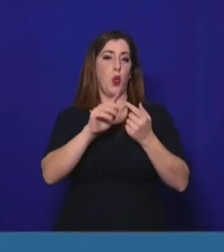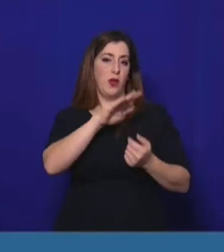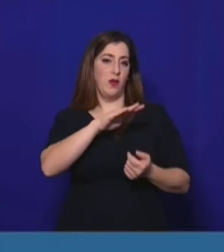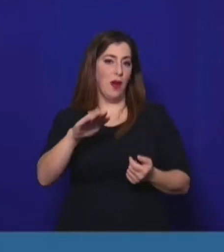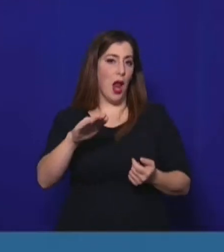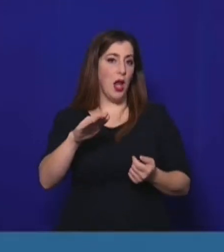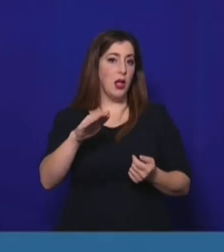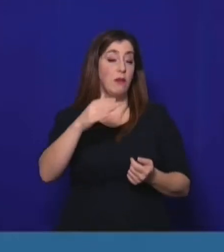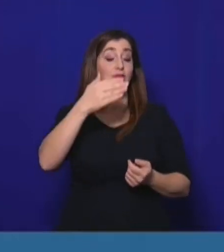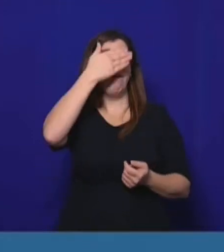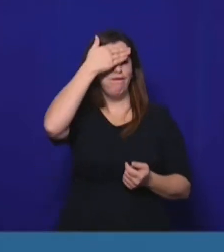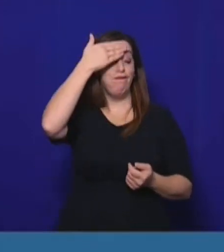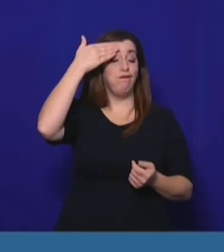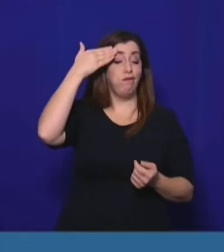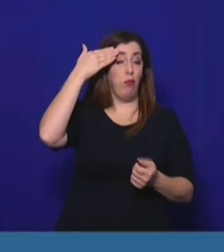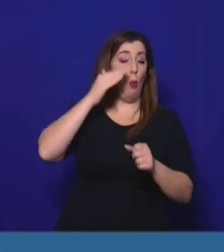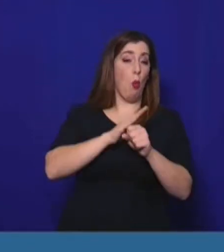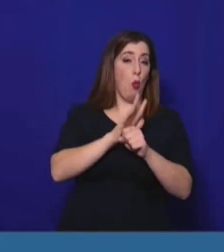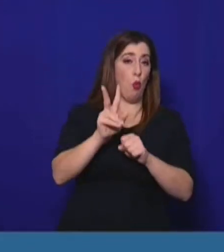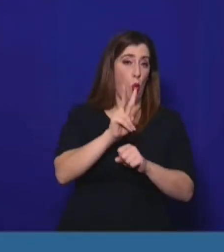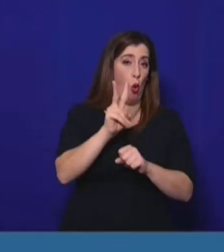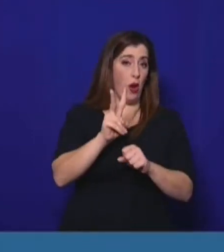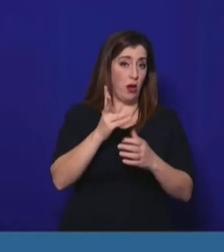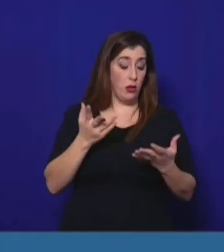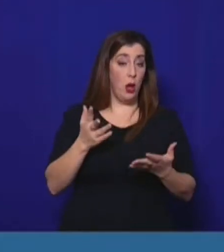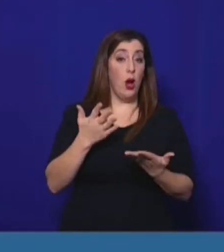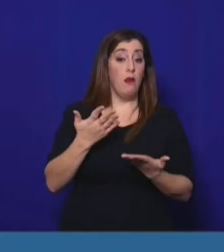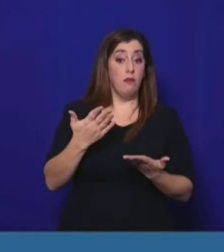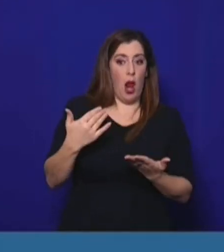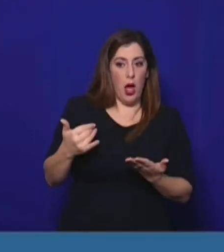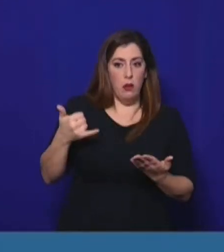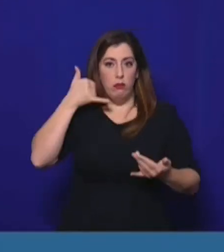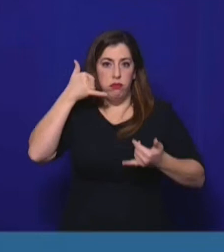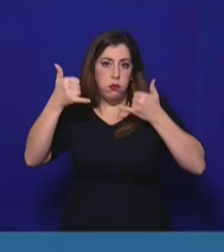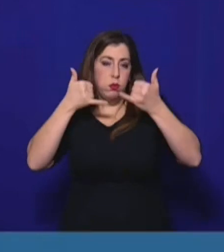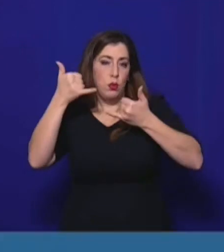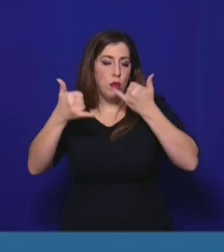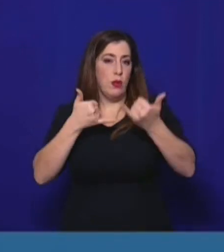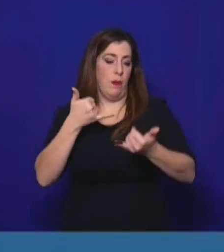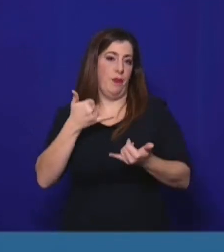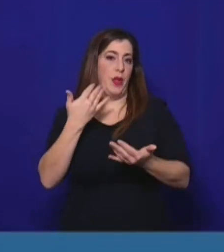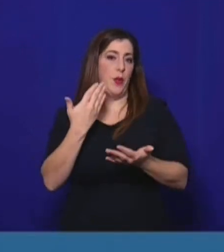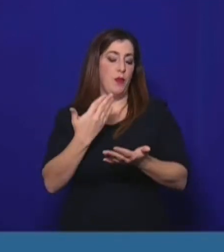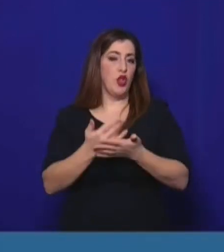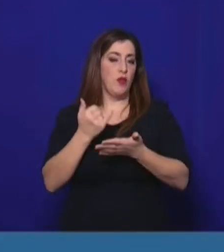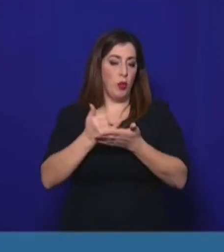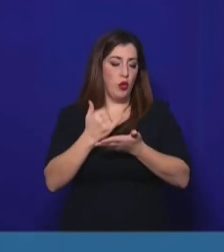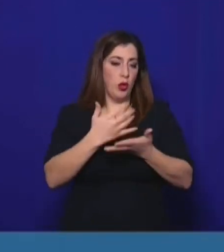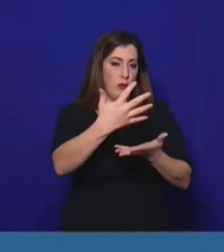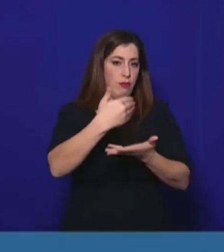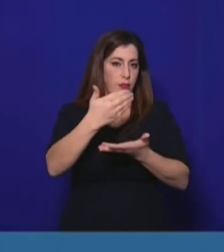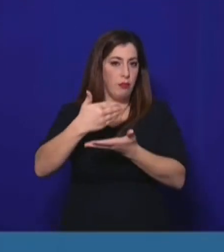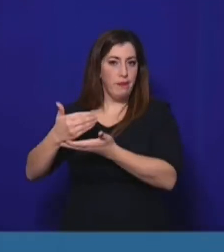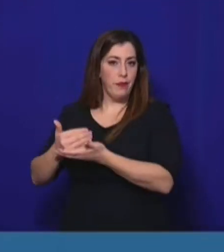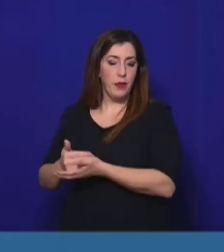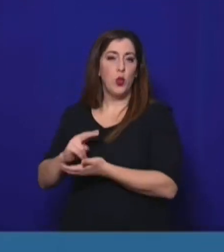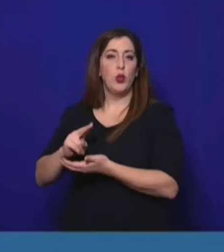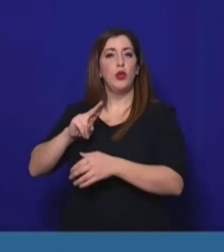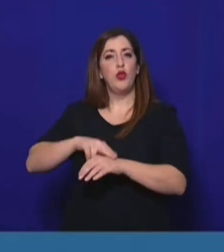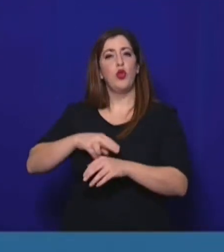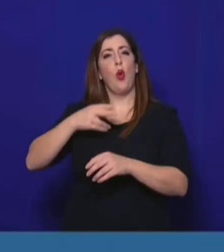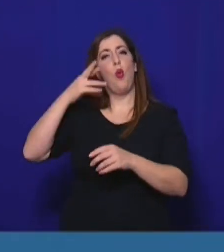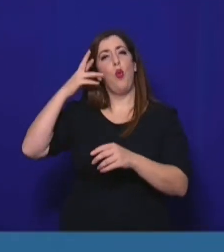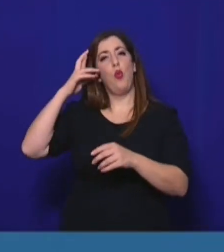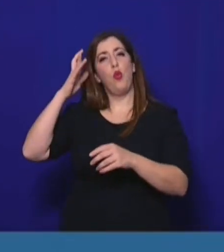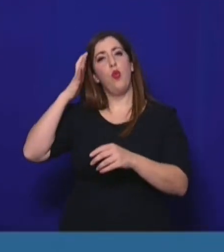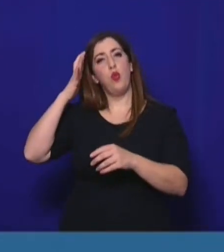mill-ewwel il-liaison officer tal-iskola ħalli jkun jista' jibda jiġbrulna l-informazzjoni biex tgħinna biex aħna nkun nistgħu nagħmlu il-risk